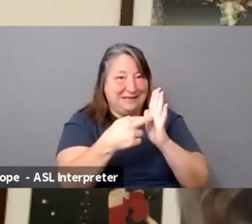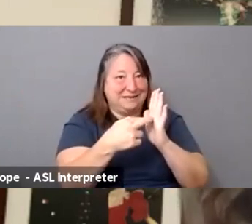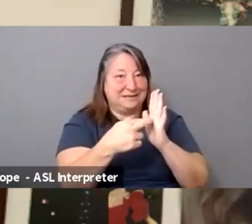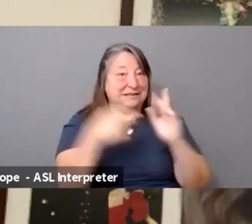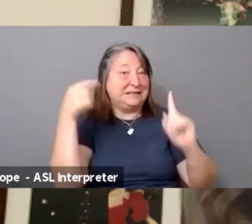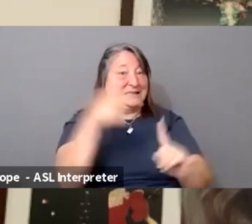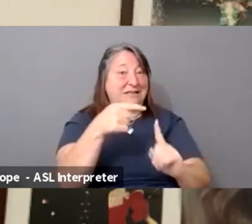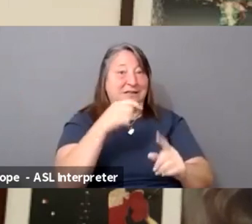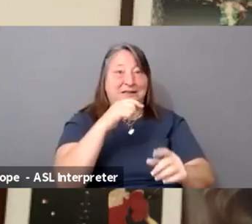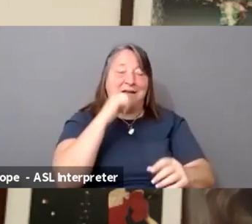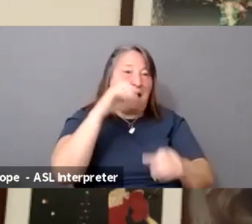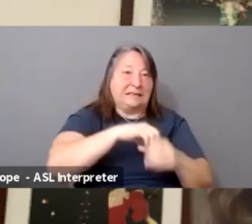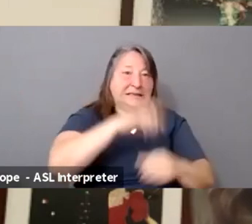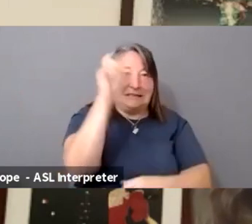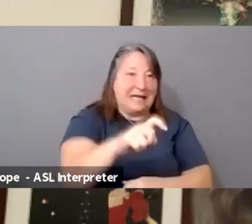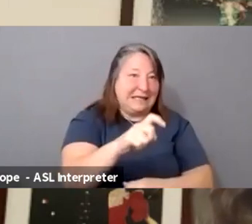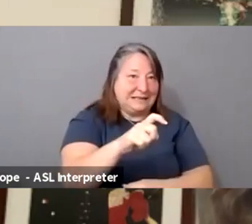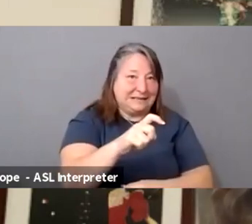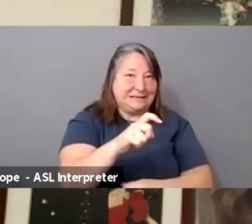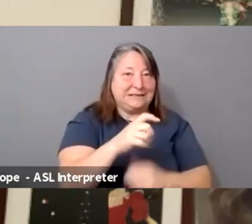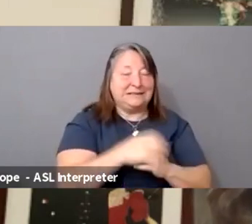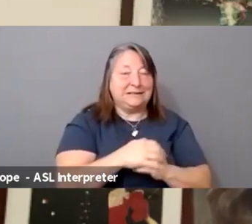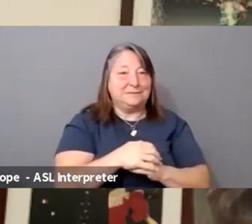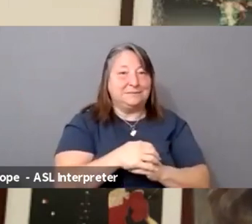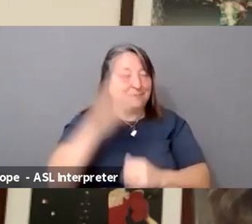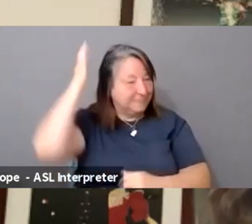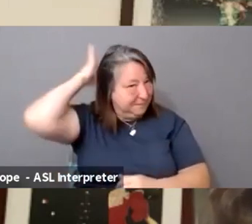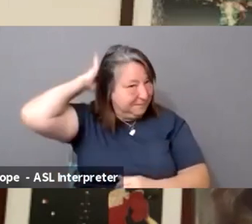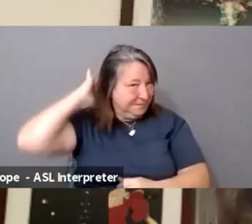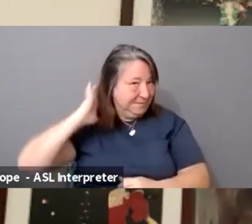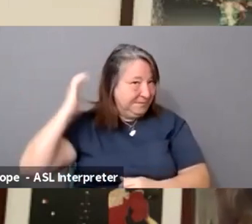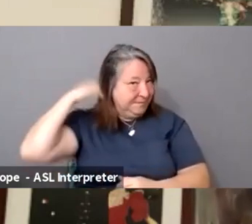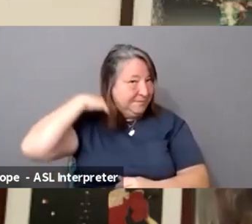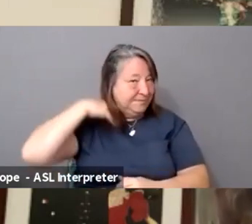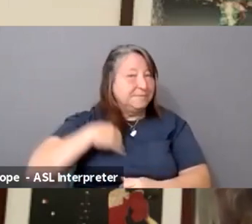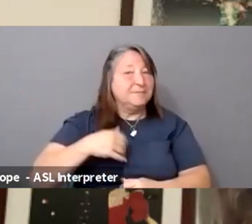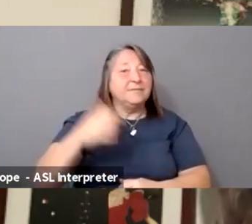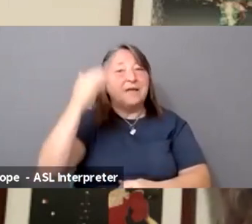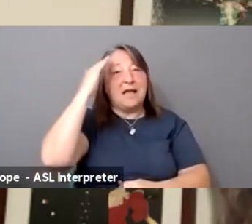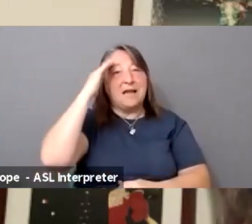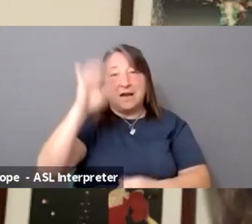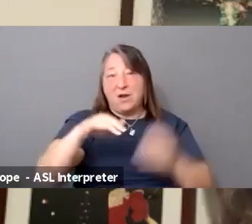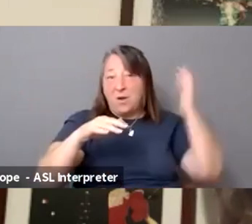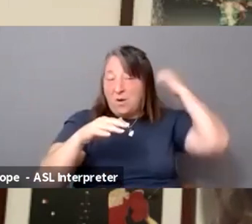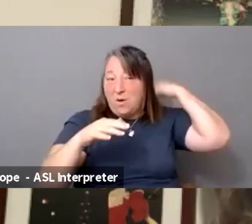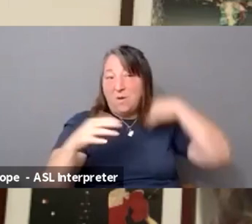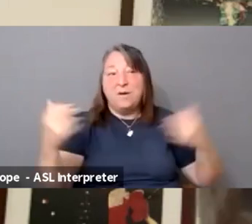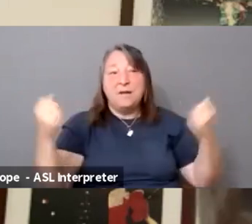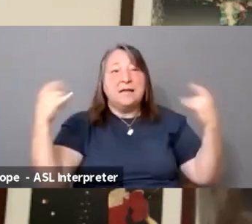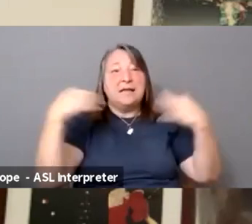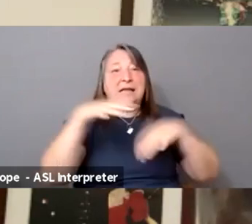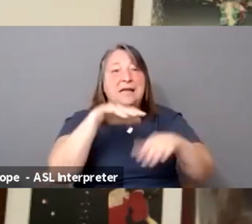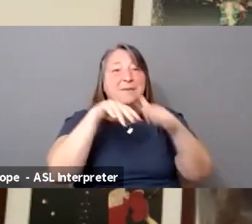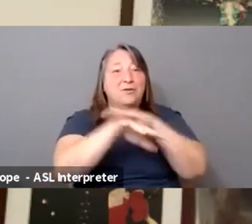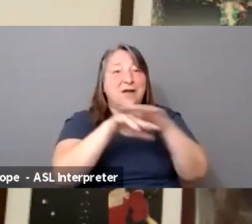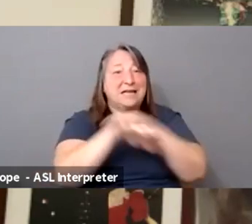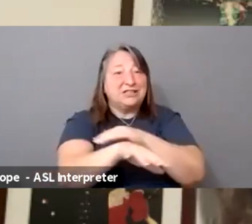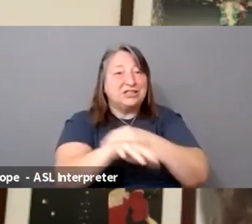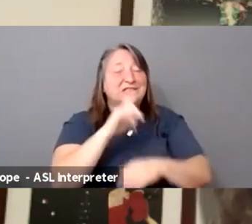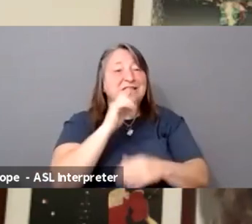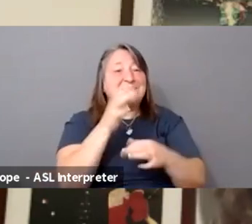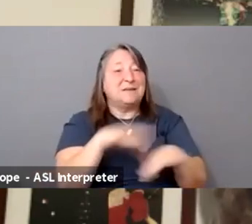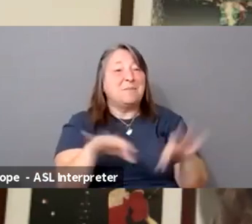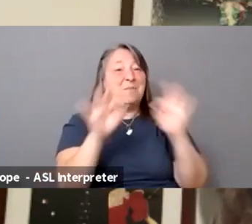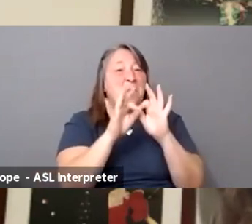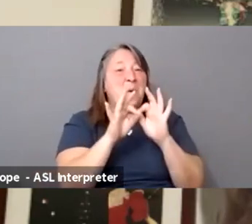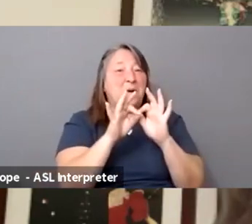in Texas. And I also know that, you know, immigration is a really important, you know, area